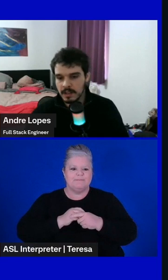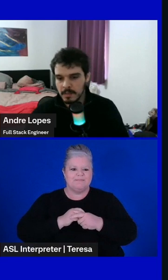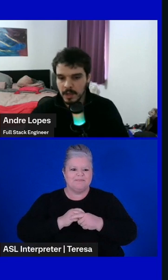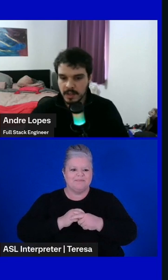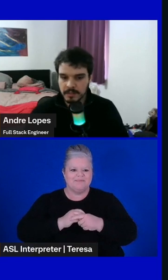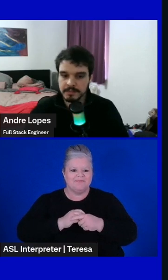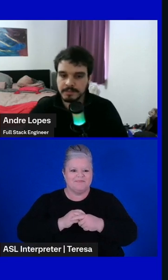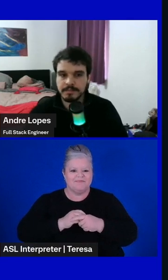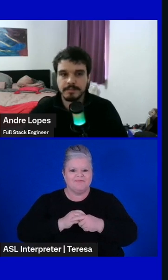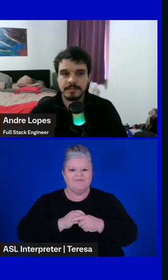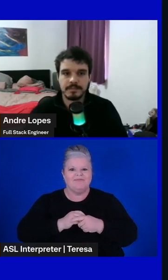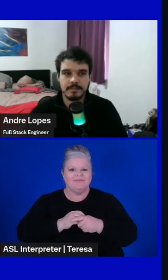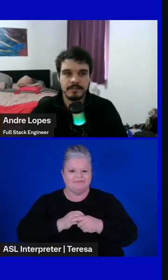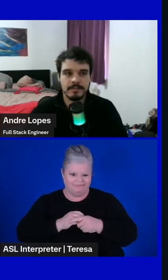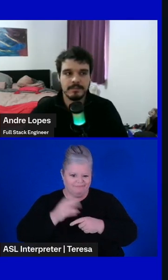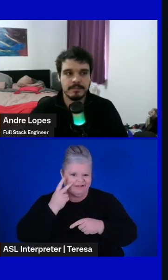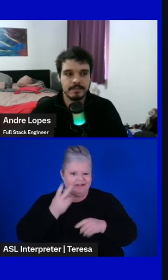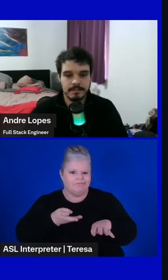and then applying.